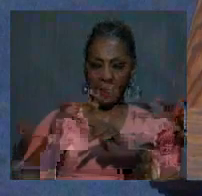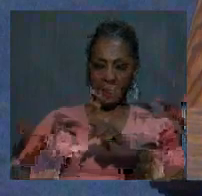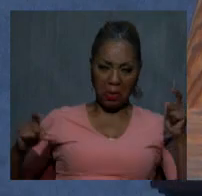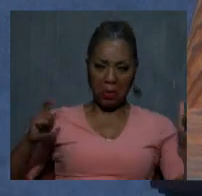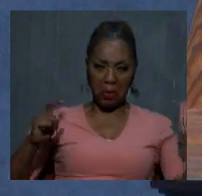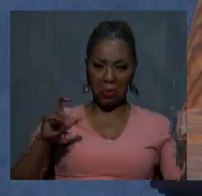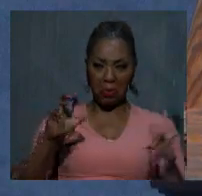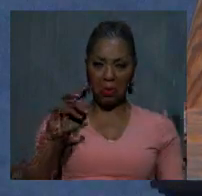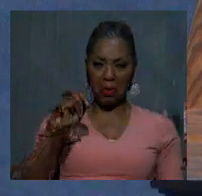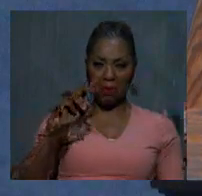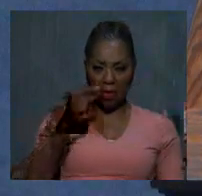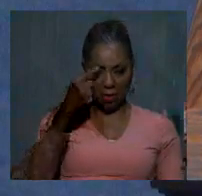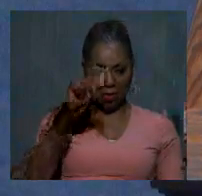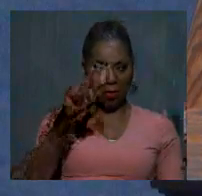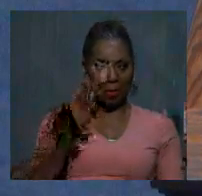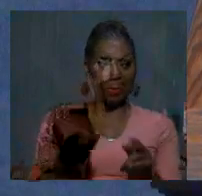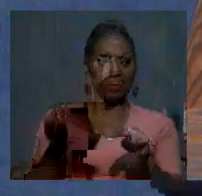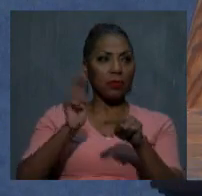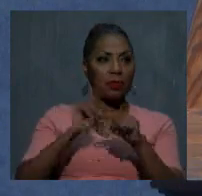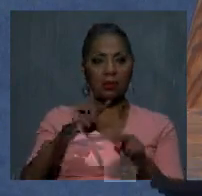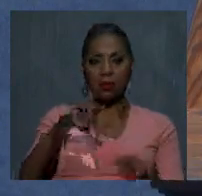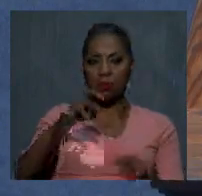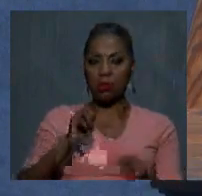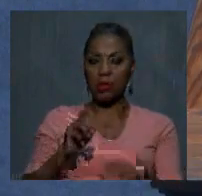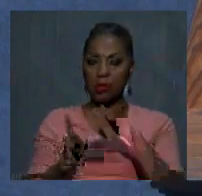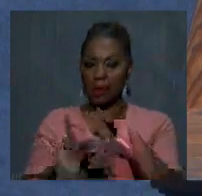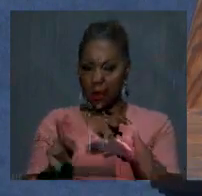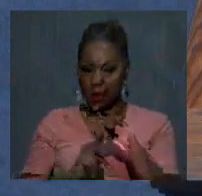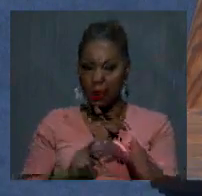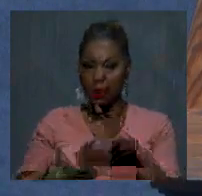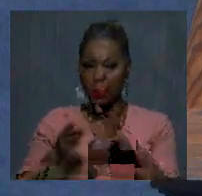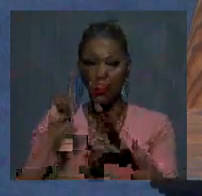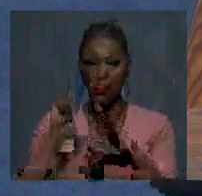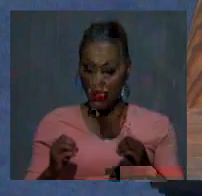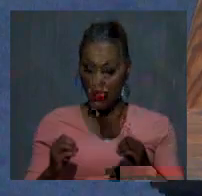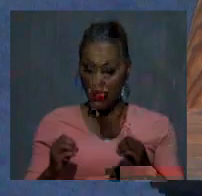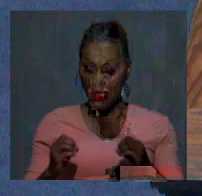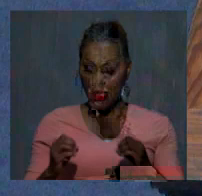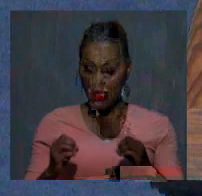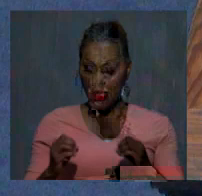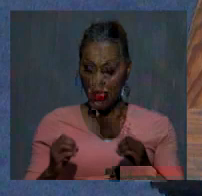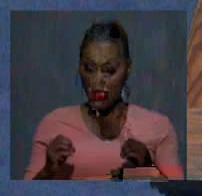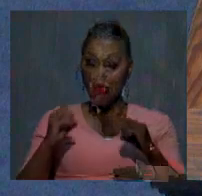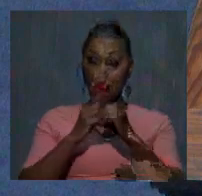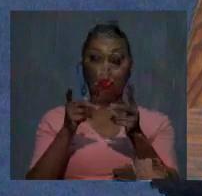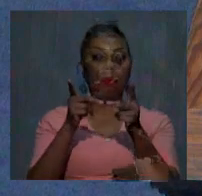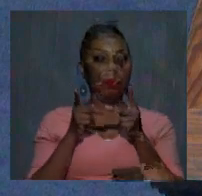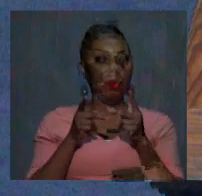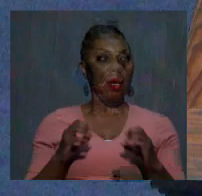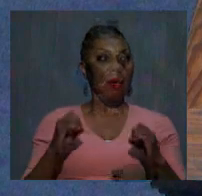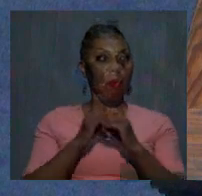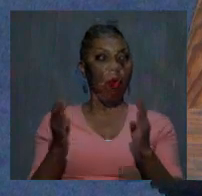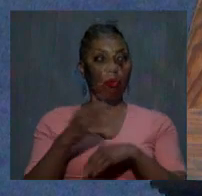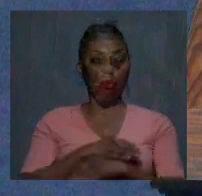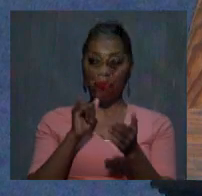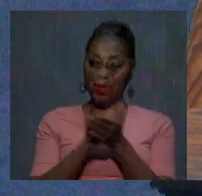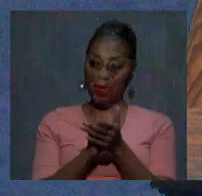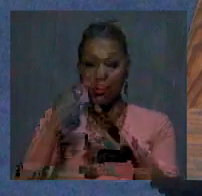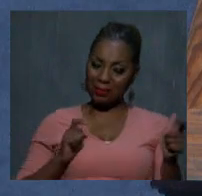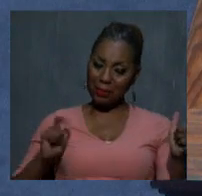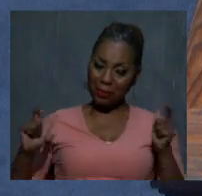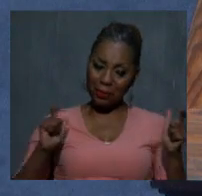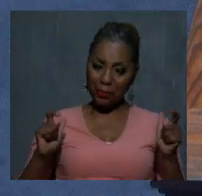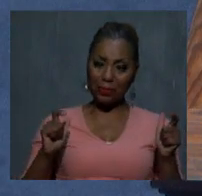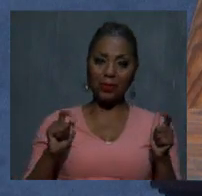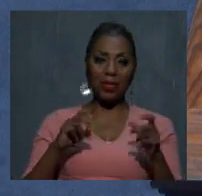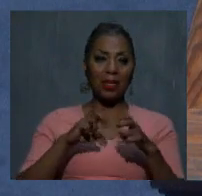fund it's a pre-capacity more homes. This is a huge